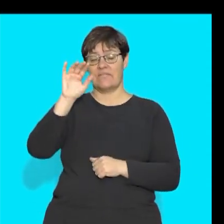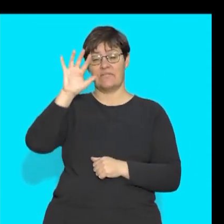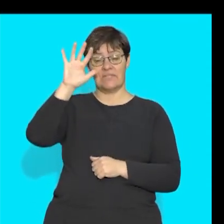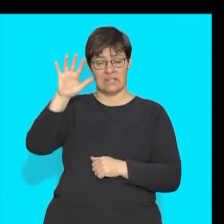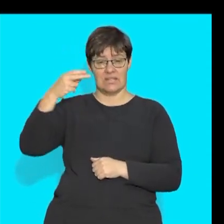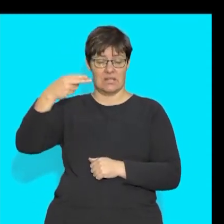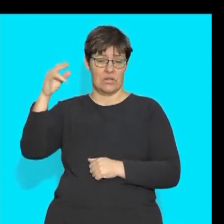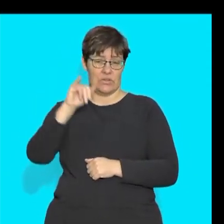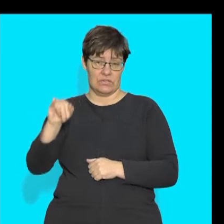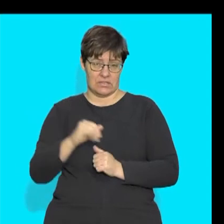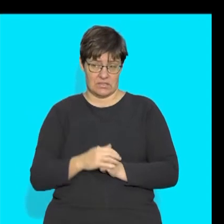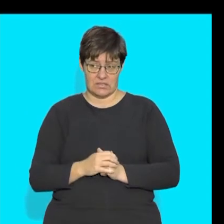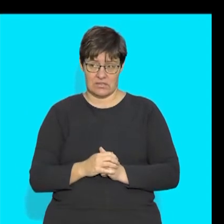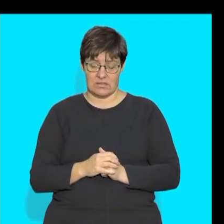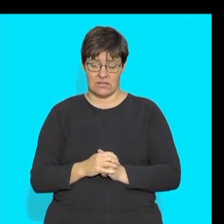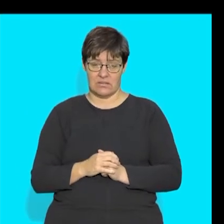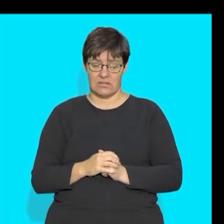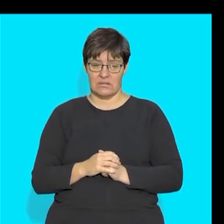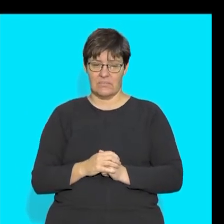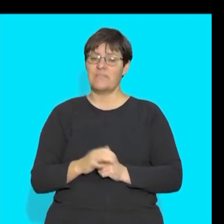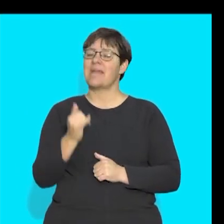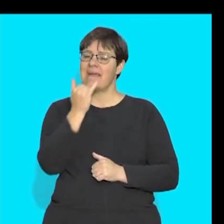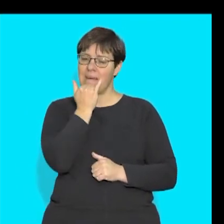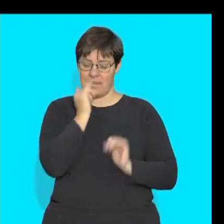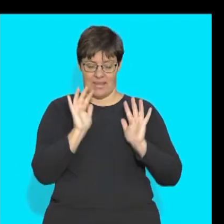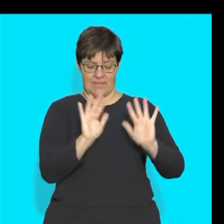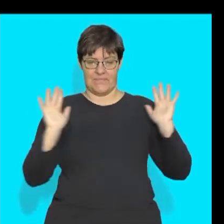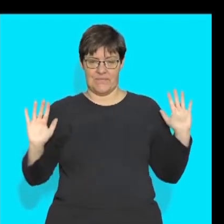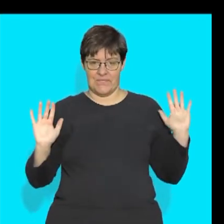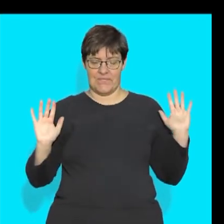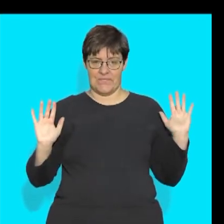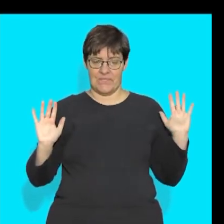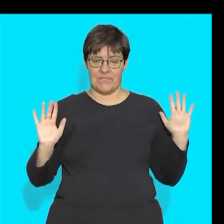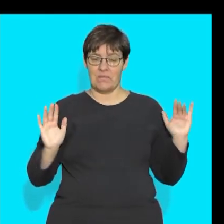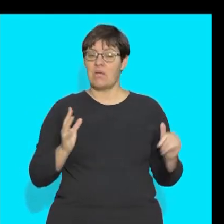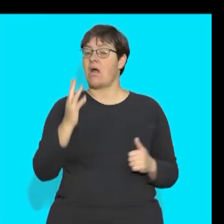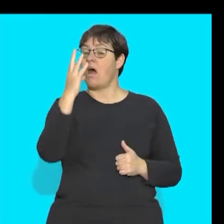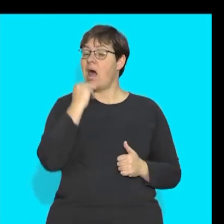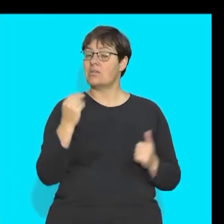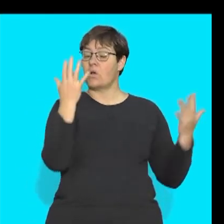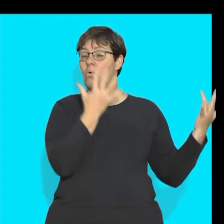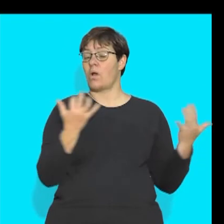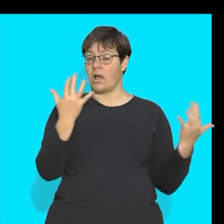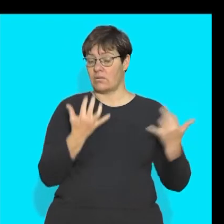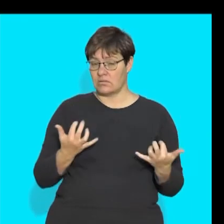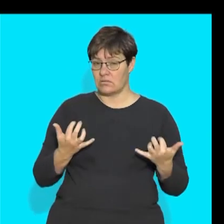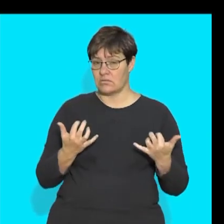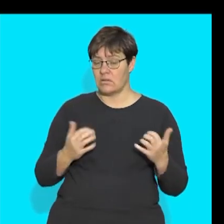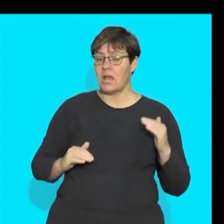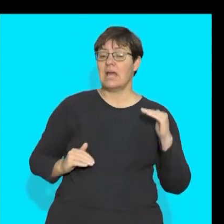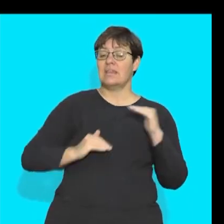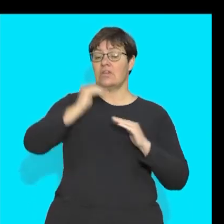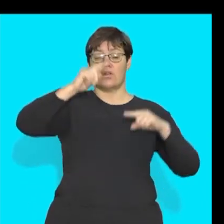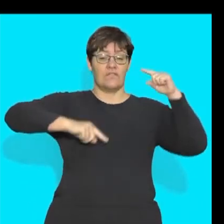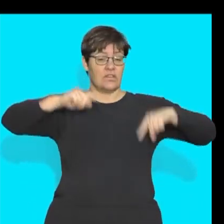the 15 hertz. I'm happy leaving it like that. If I'd been asked to work out the threshold